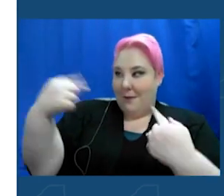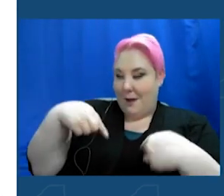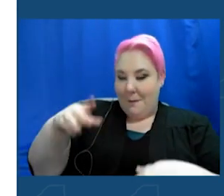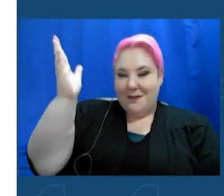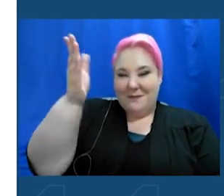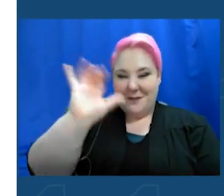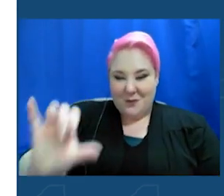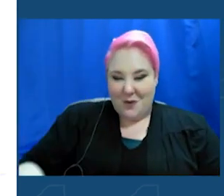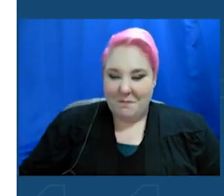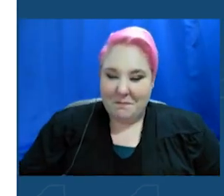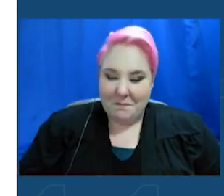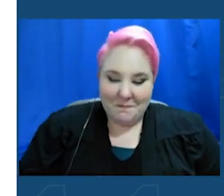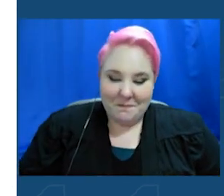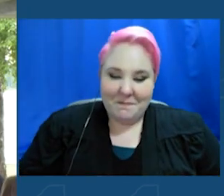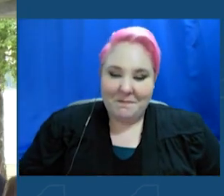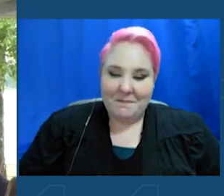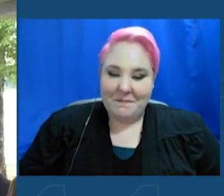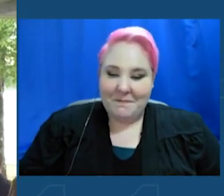well.